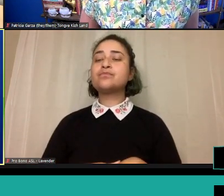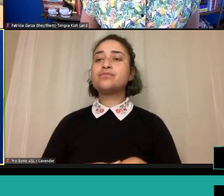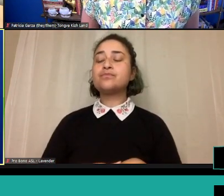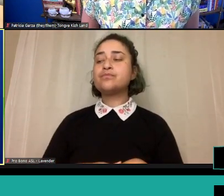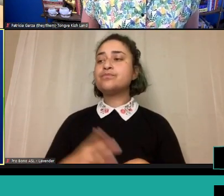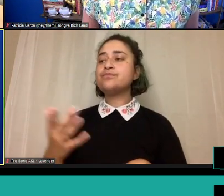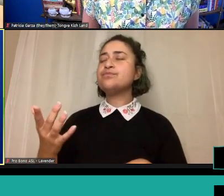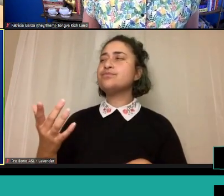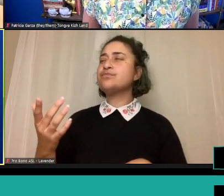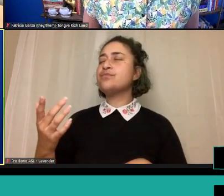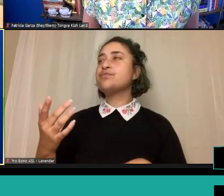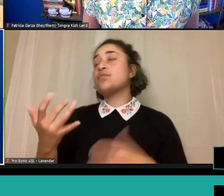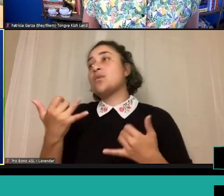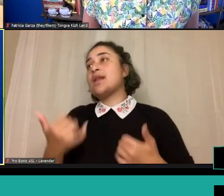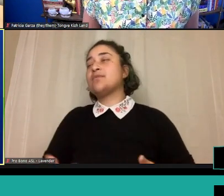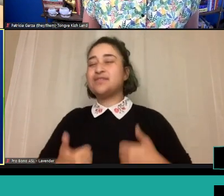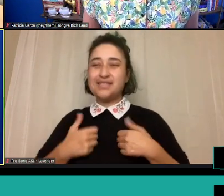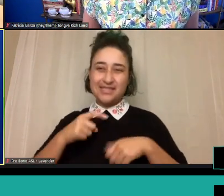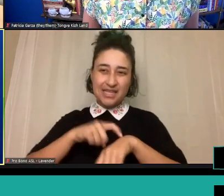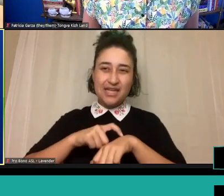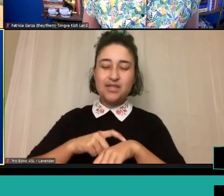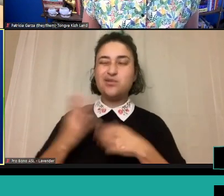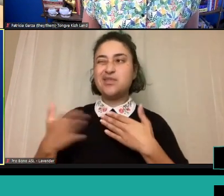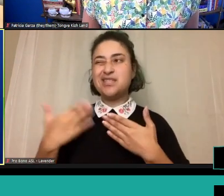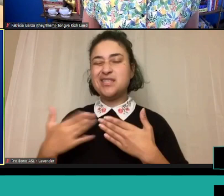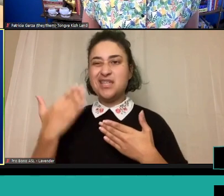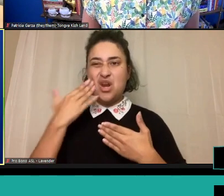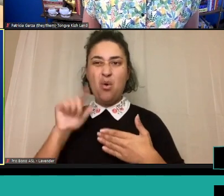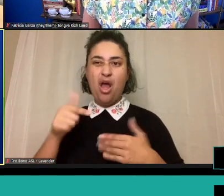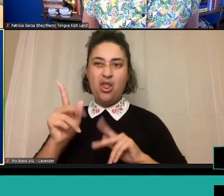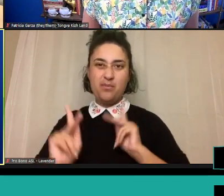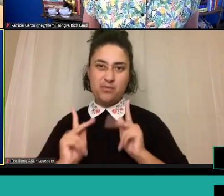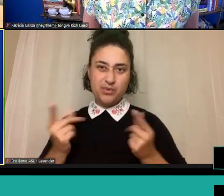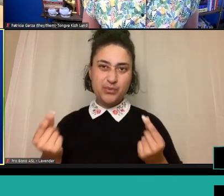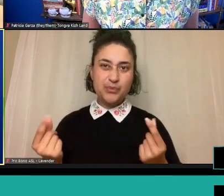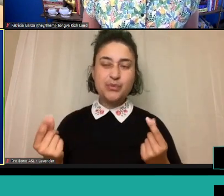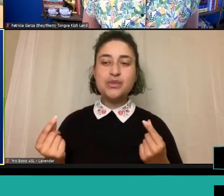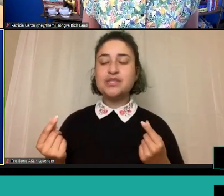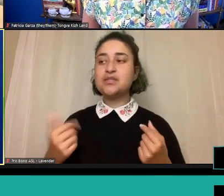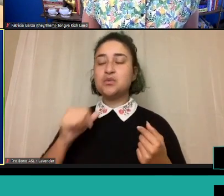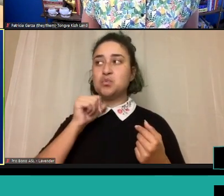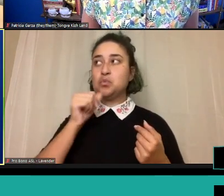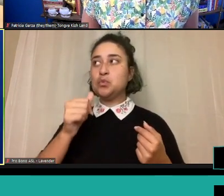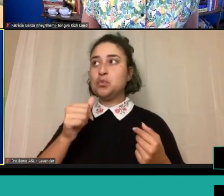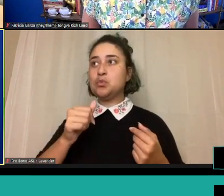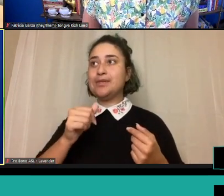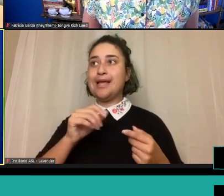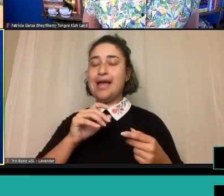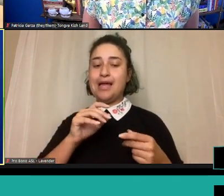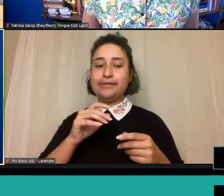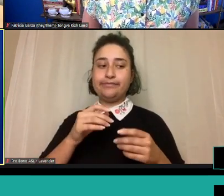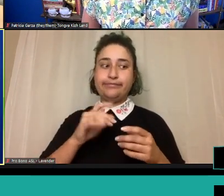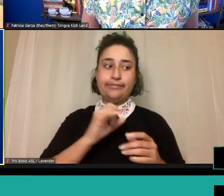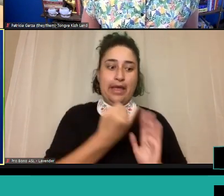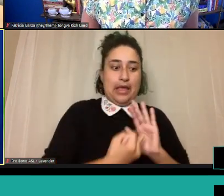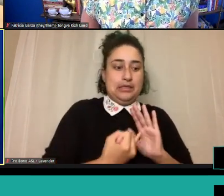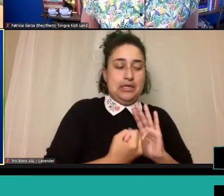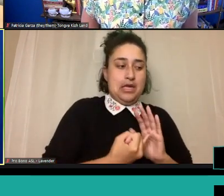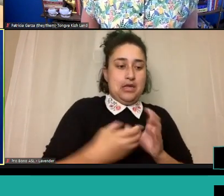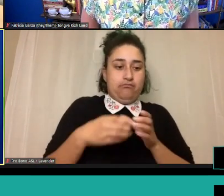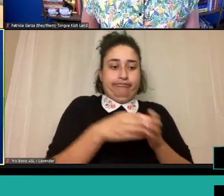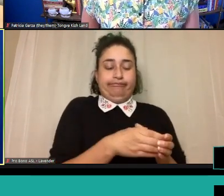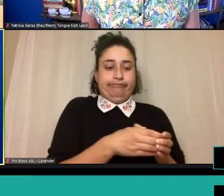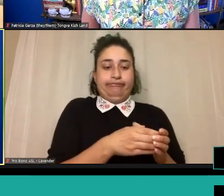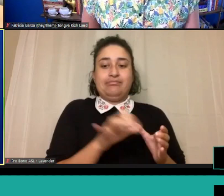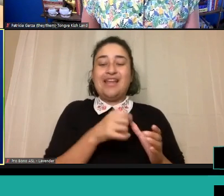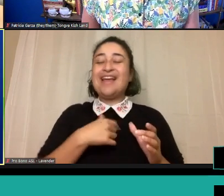And we're living in a time, right, when it's easier to know what other people are doing. We're not in a silo. Like, I love that